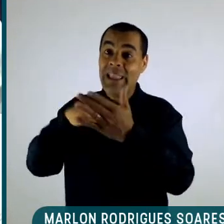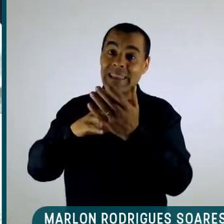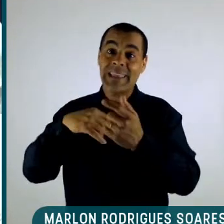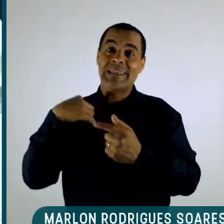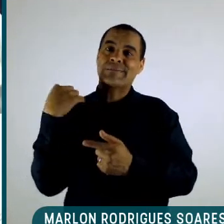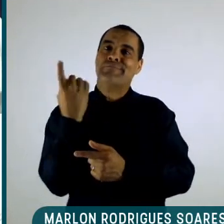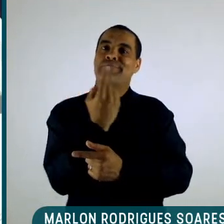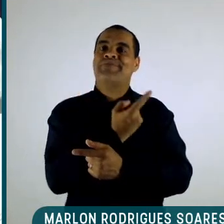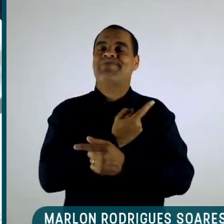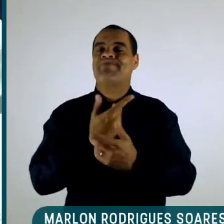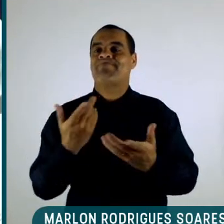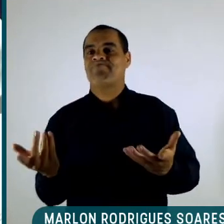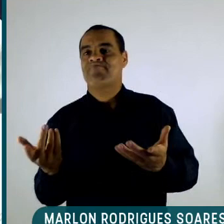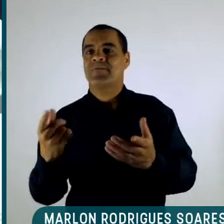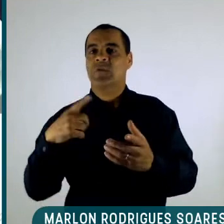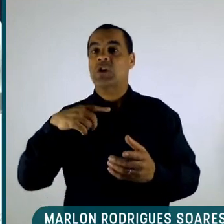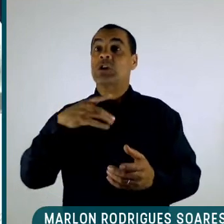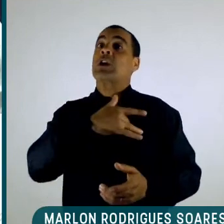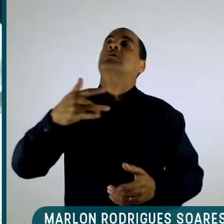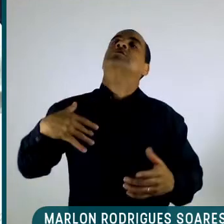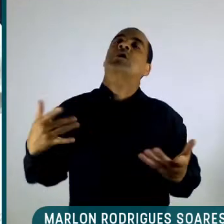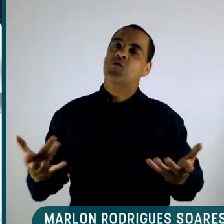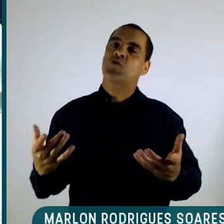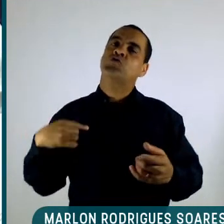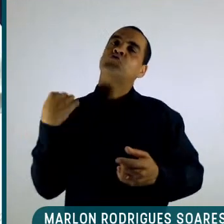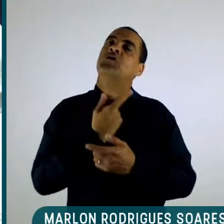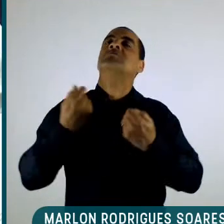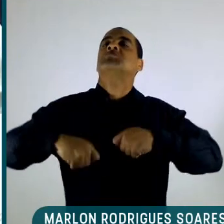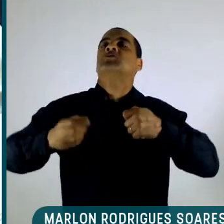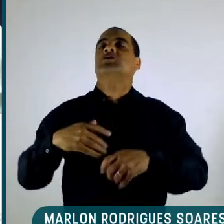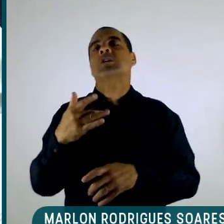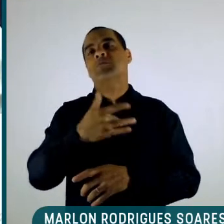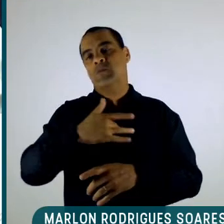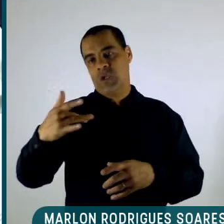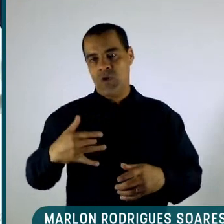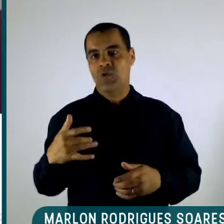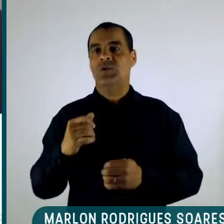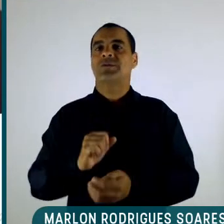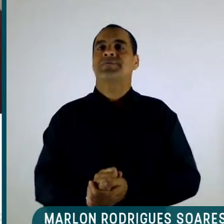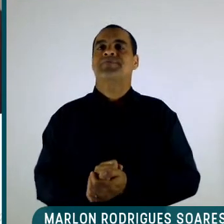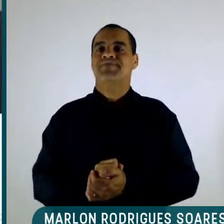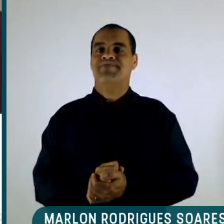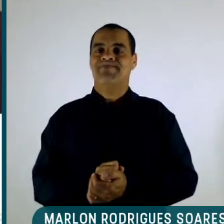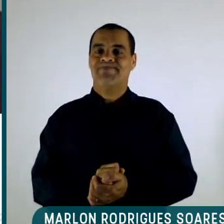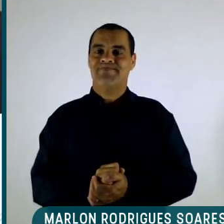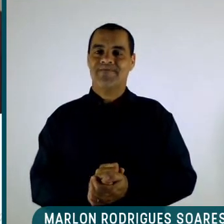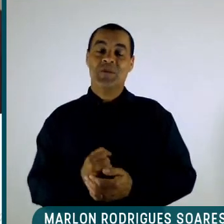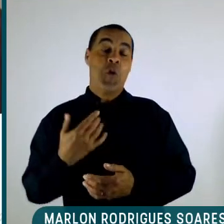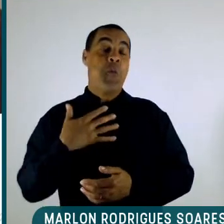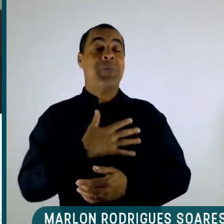Lia, so that we can have health. We need healthcare. That's a fact.